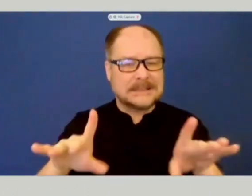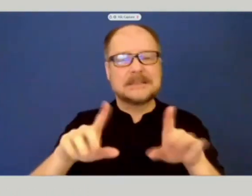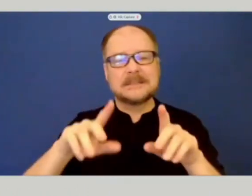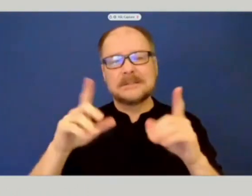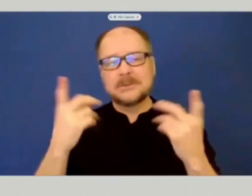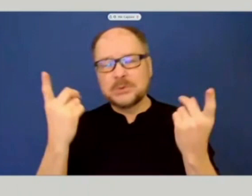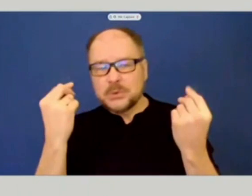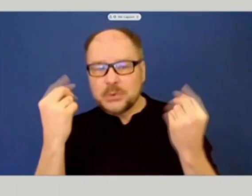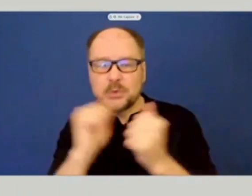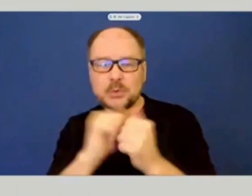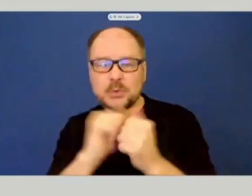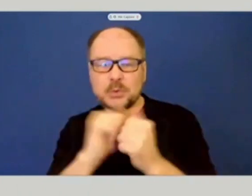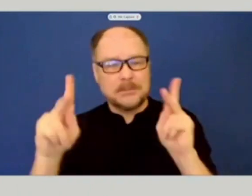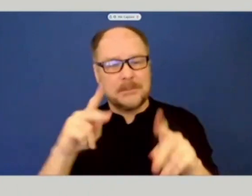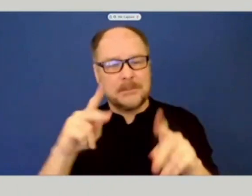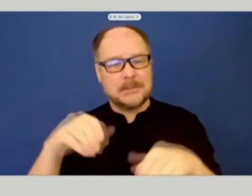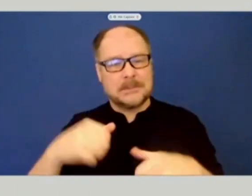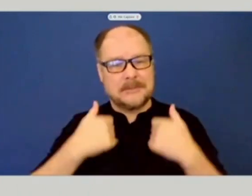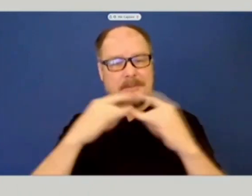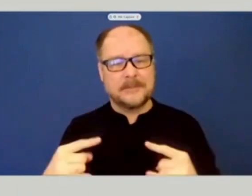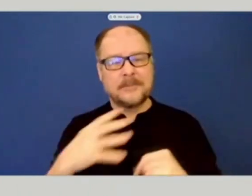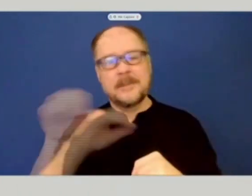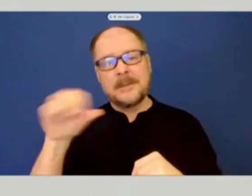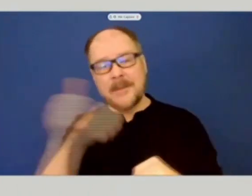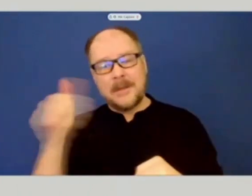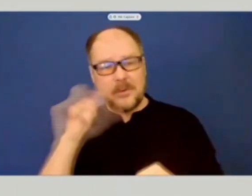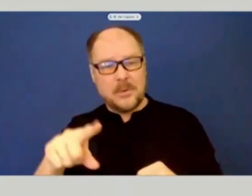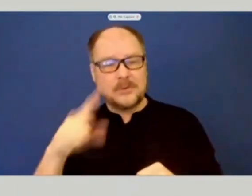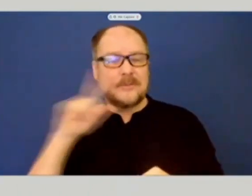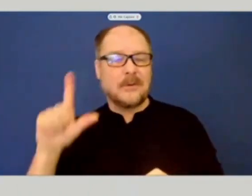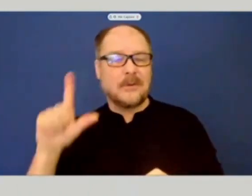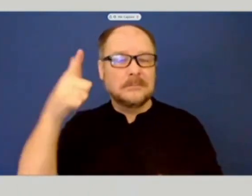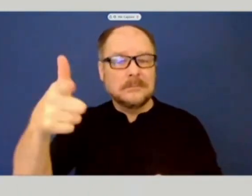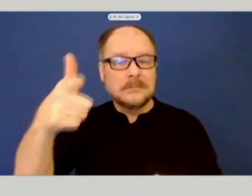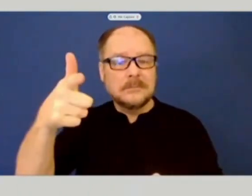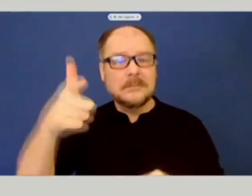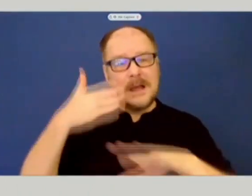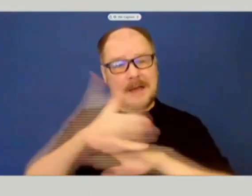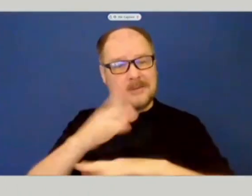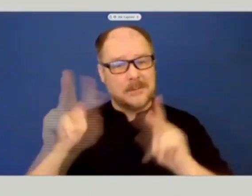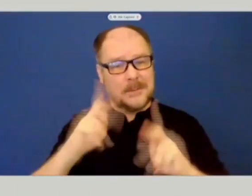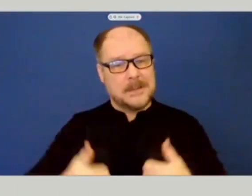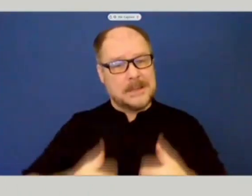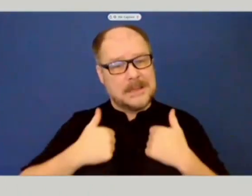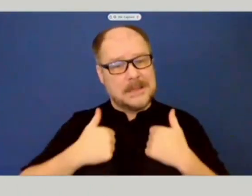then my other question is more of a long-range one. What happens to people after their time at the hotels runs out?